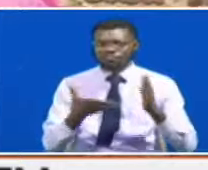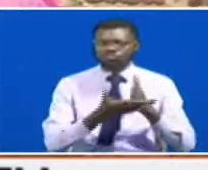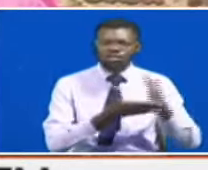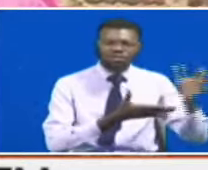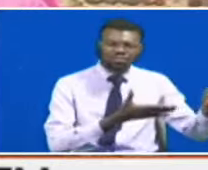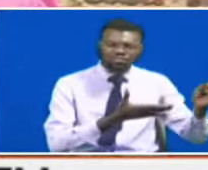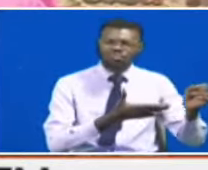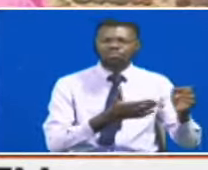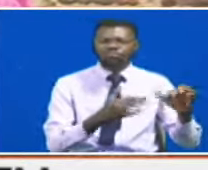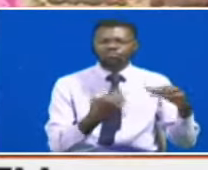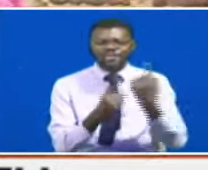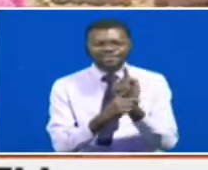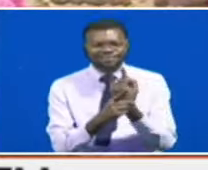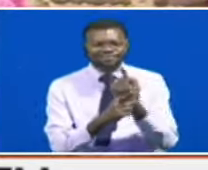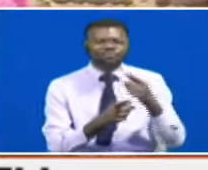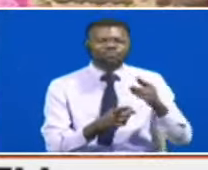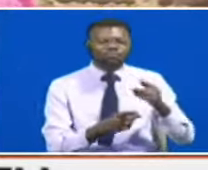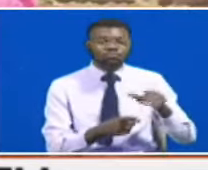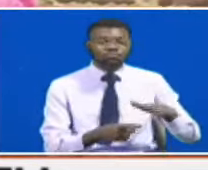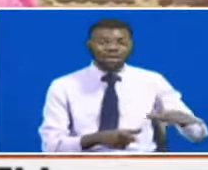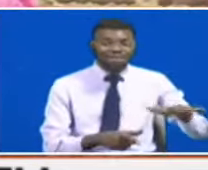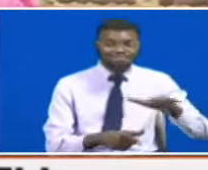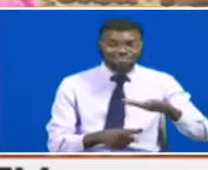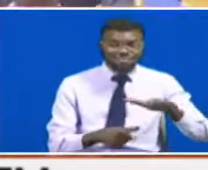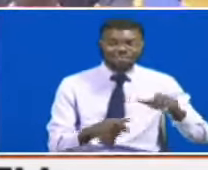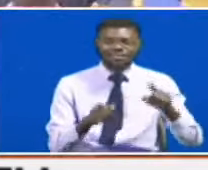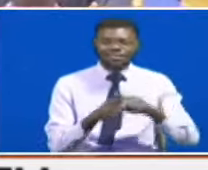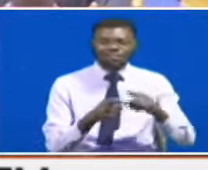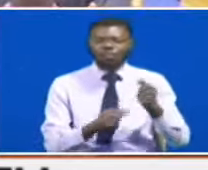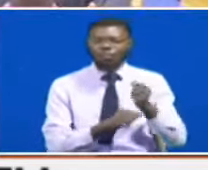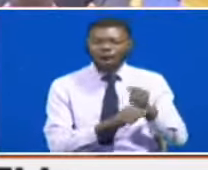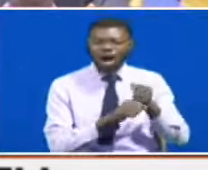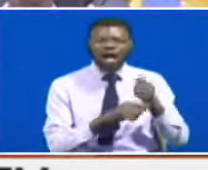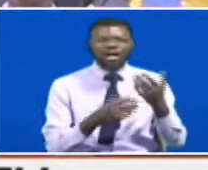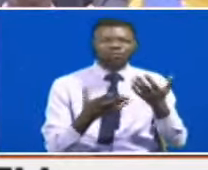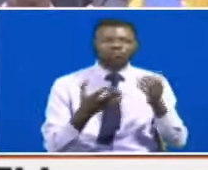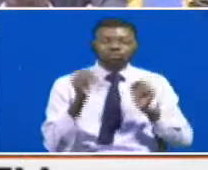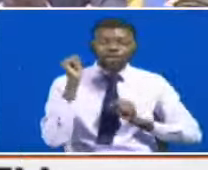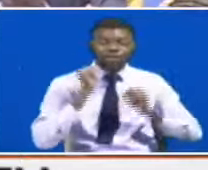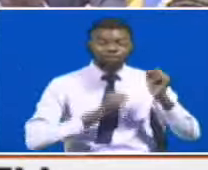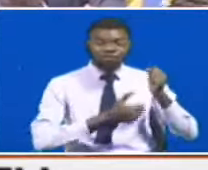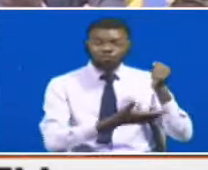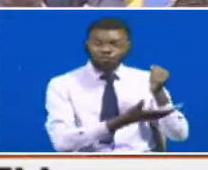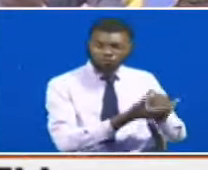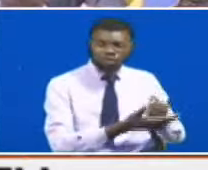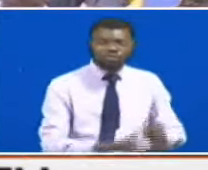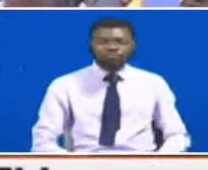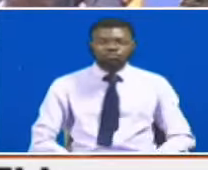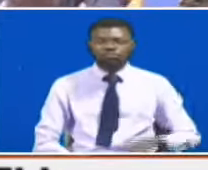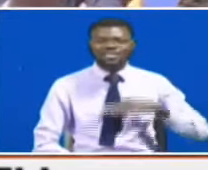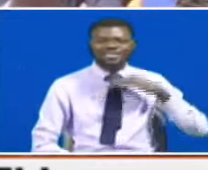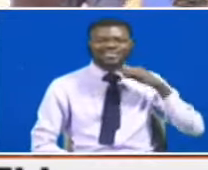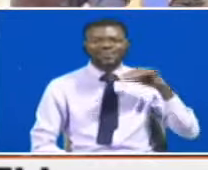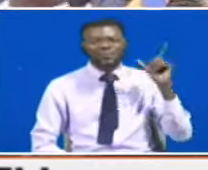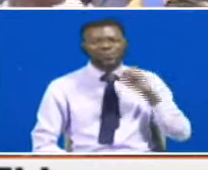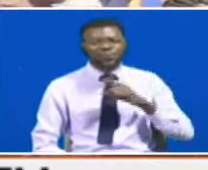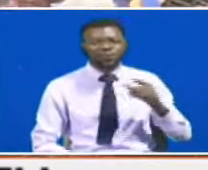units and lastly to the defense headquarters. The cruel hand of death has robbed her